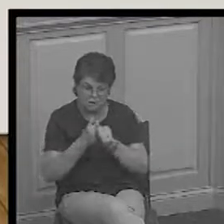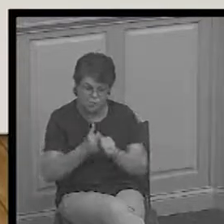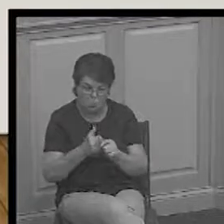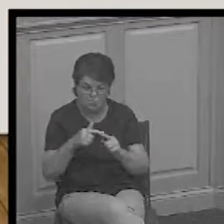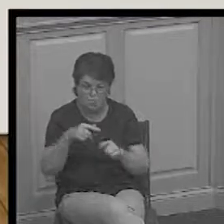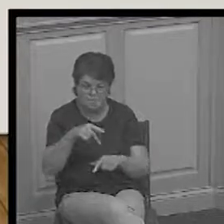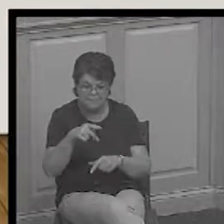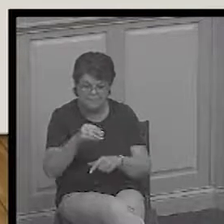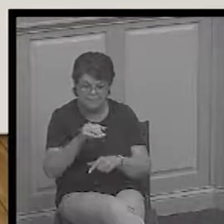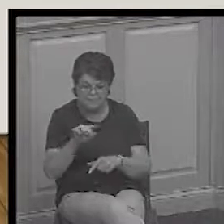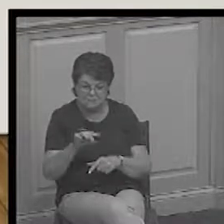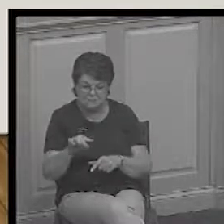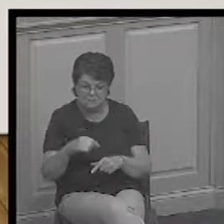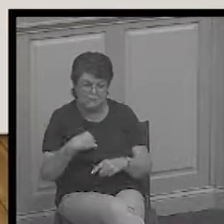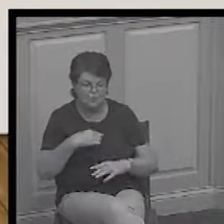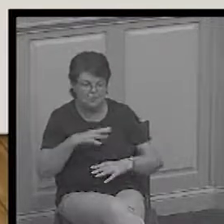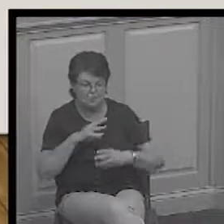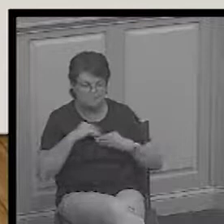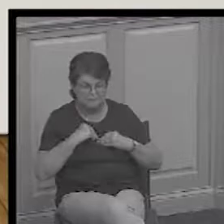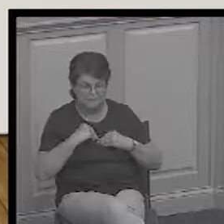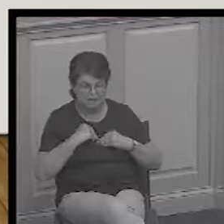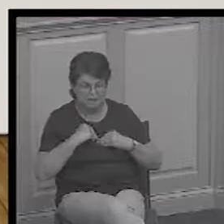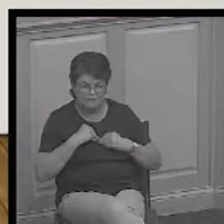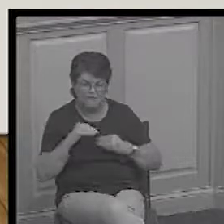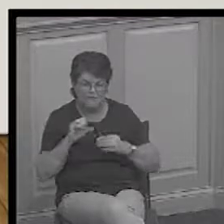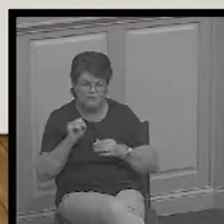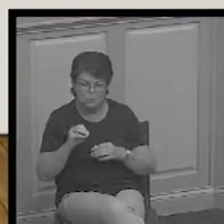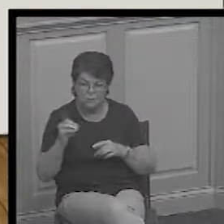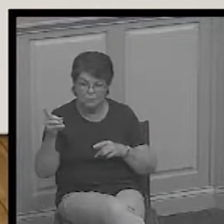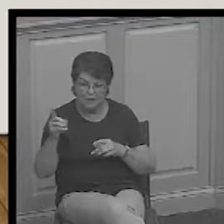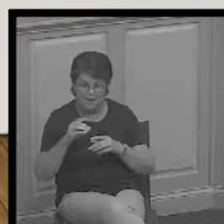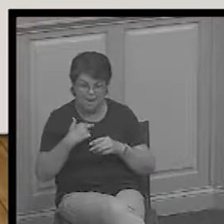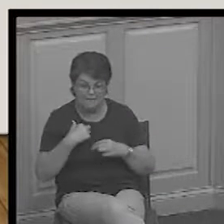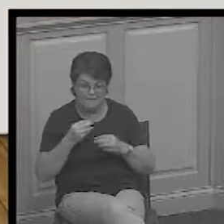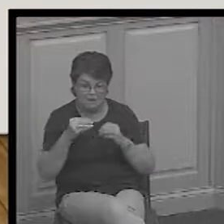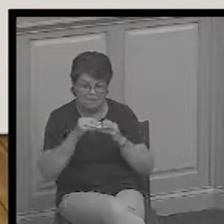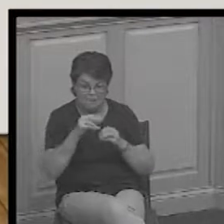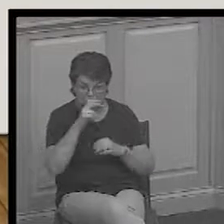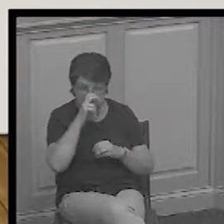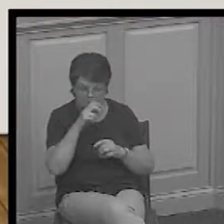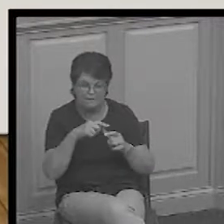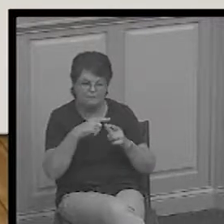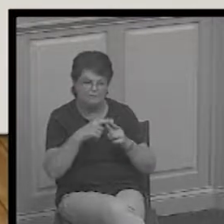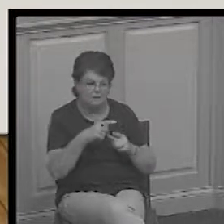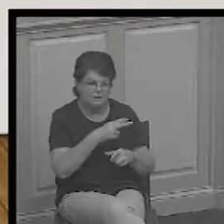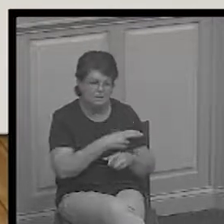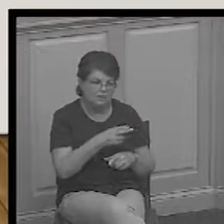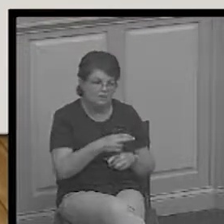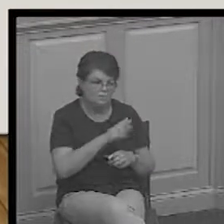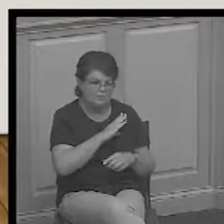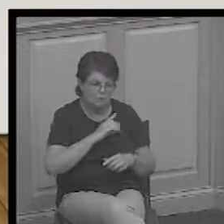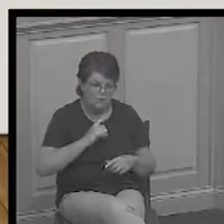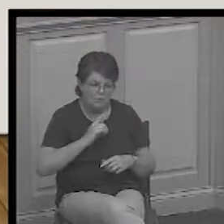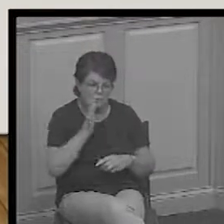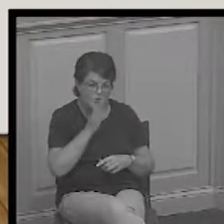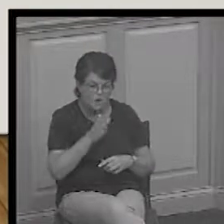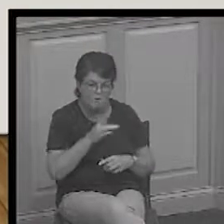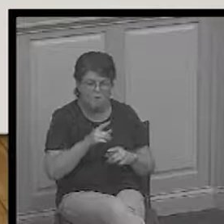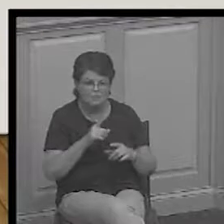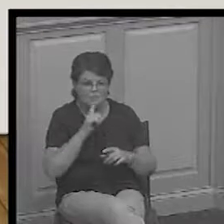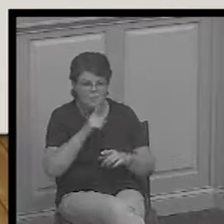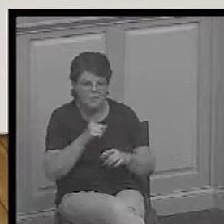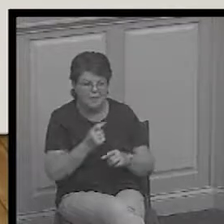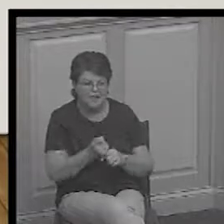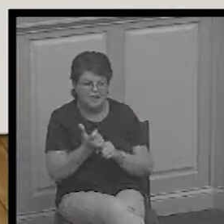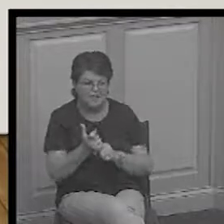good with it. So planning and zoning becomes a stricter standard than the Heritage Board, and really